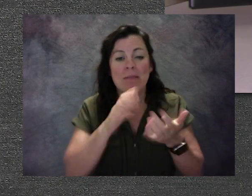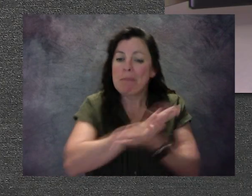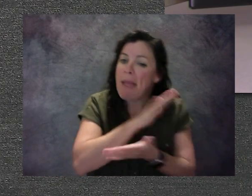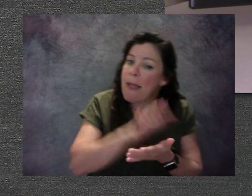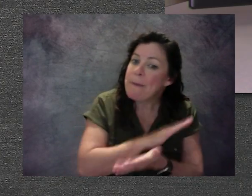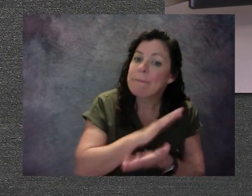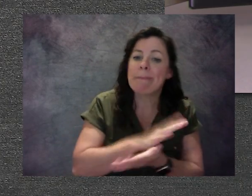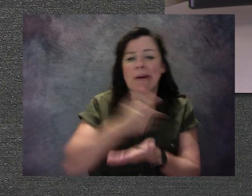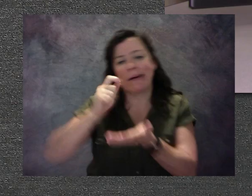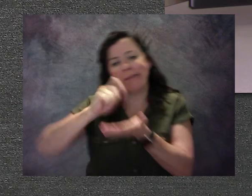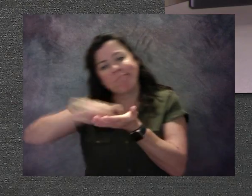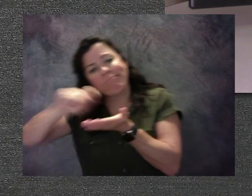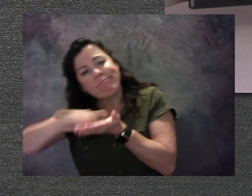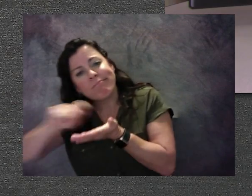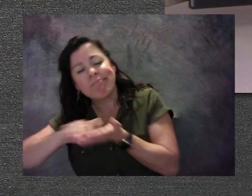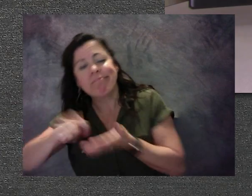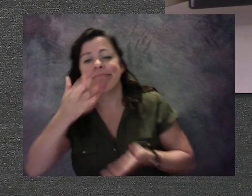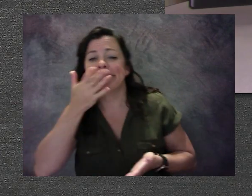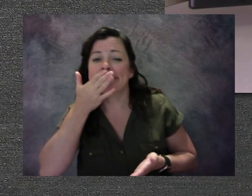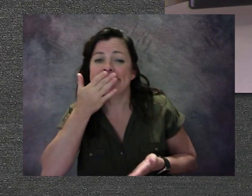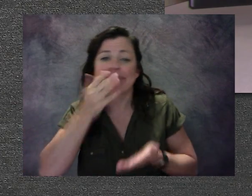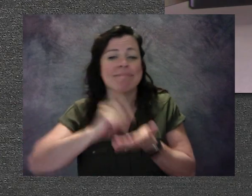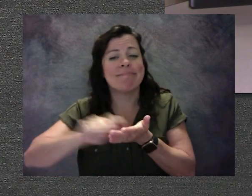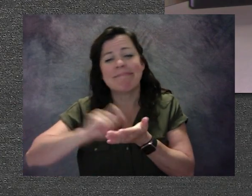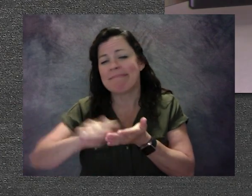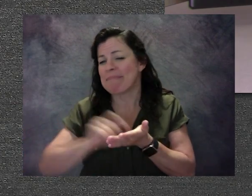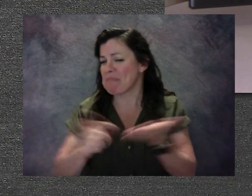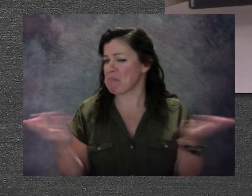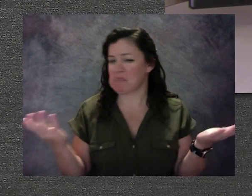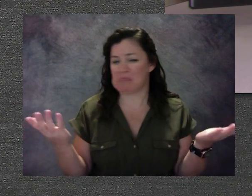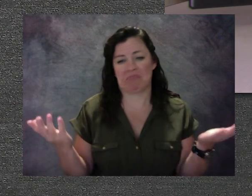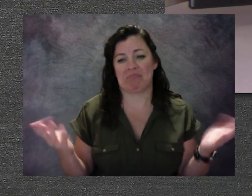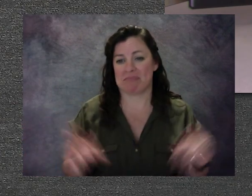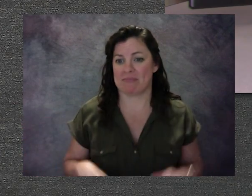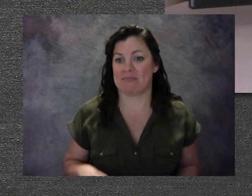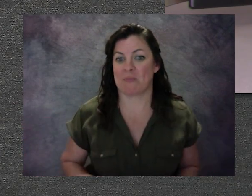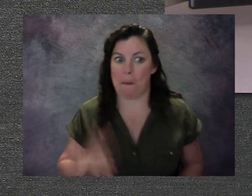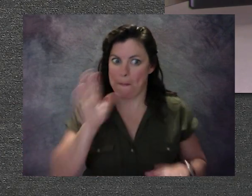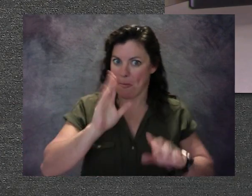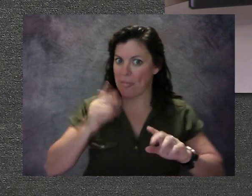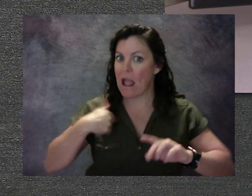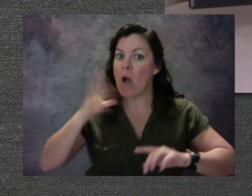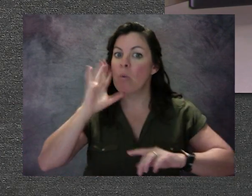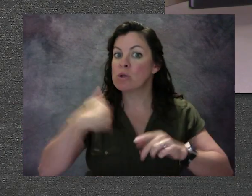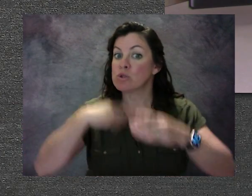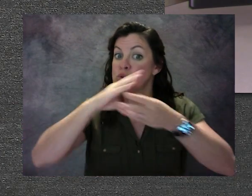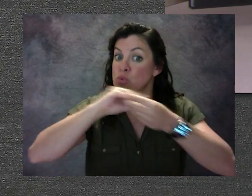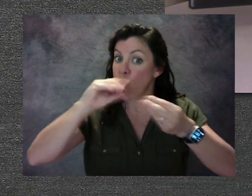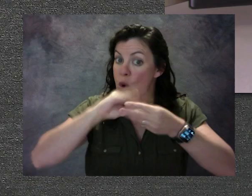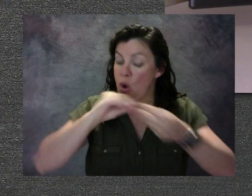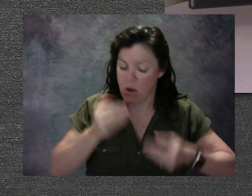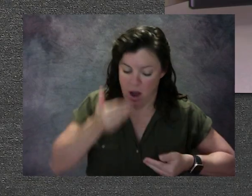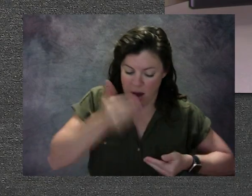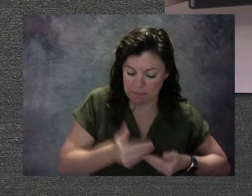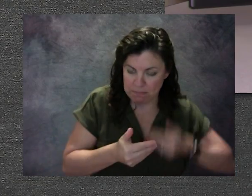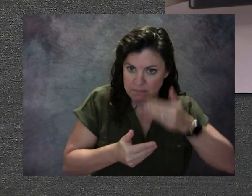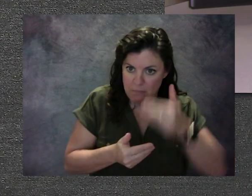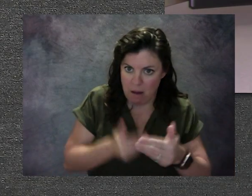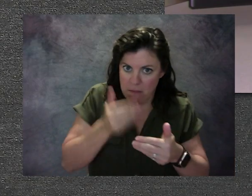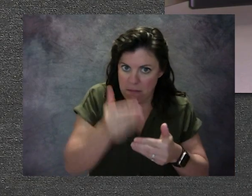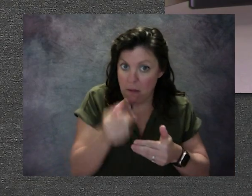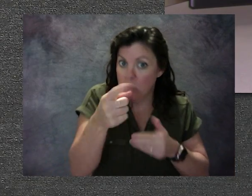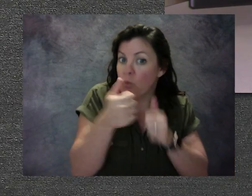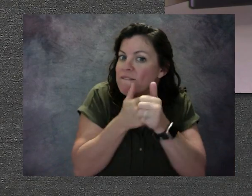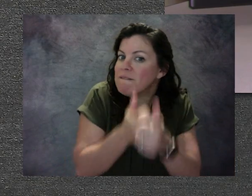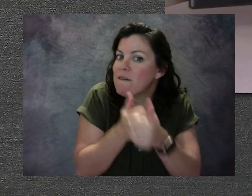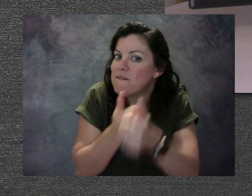or marker and a piece of paper. I'll tell you the story, and we're going to go step by step drawing, and we'll see who my best friend is.